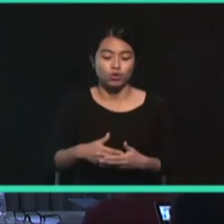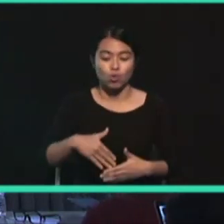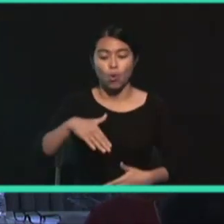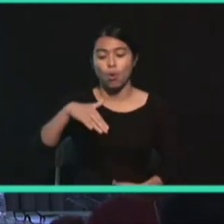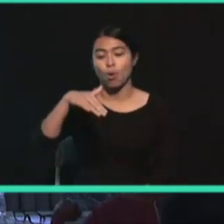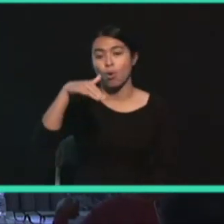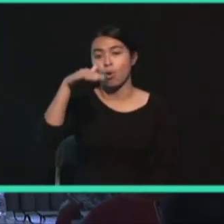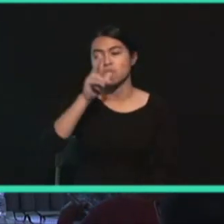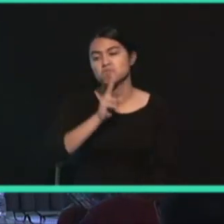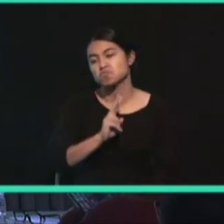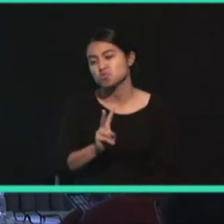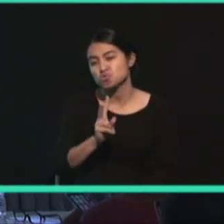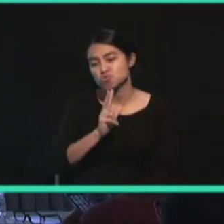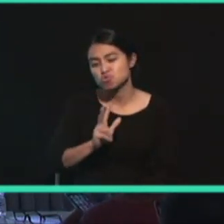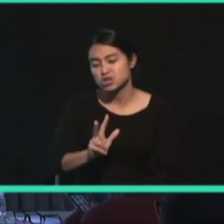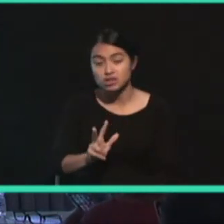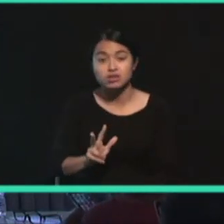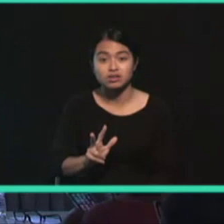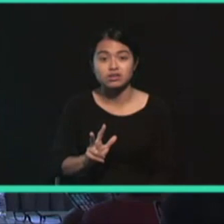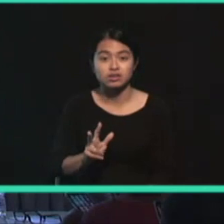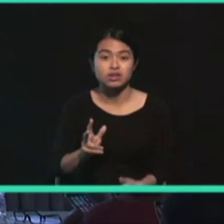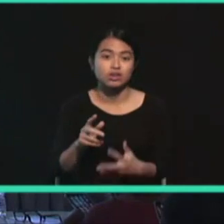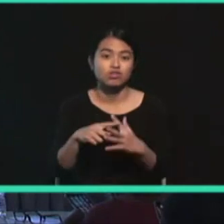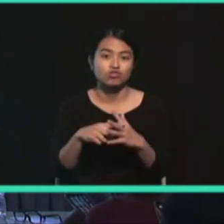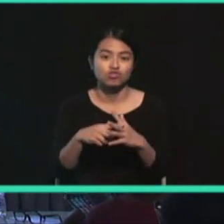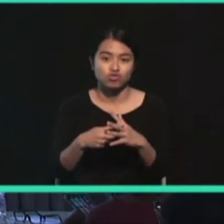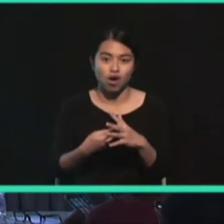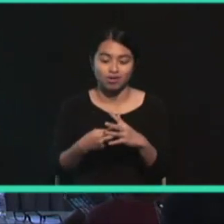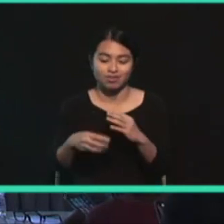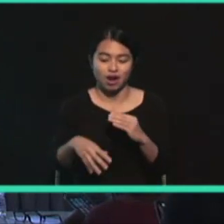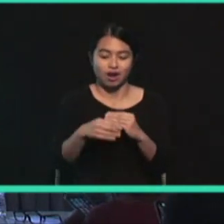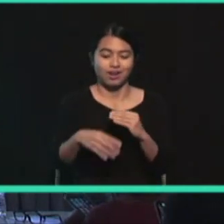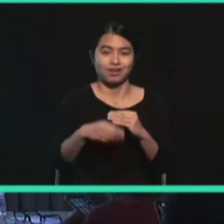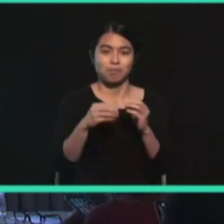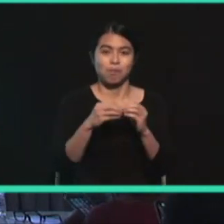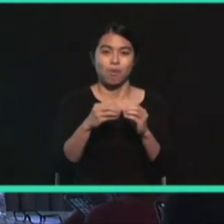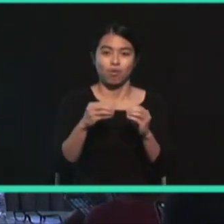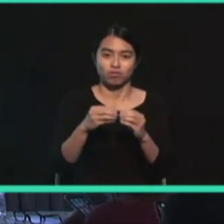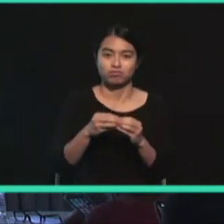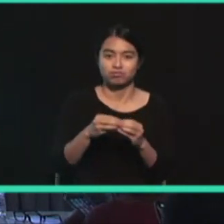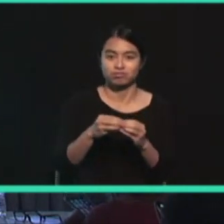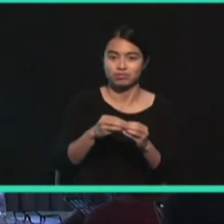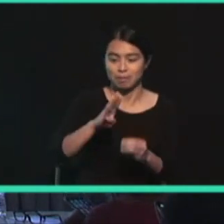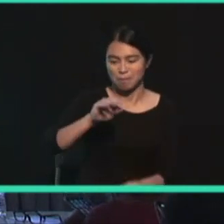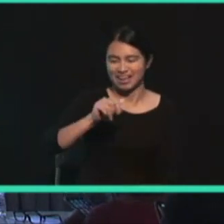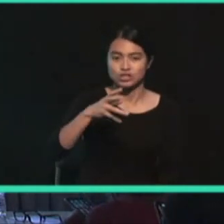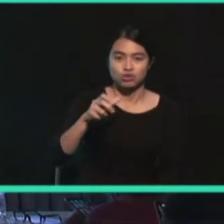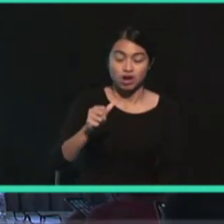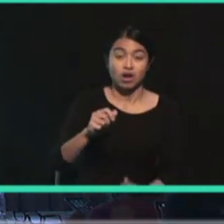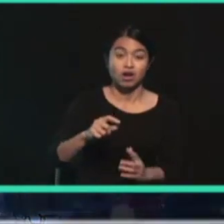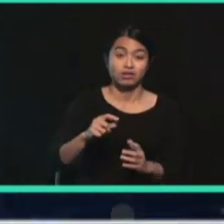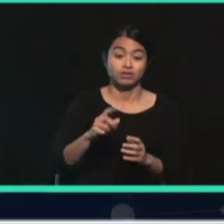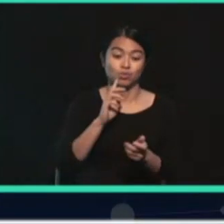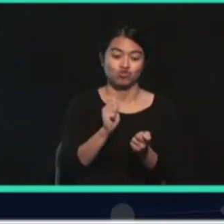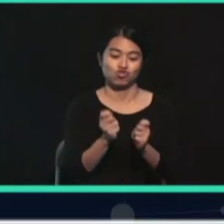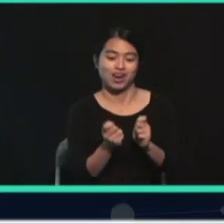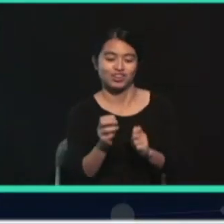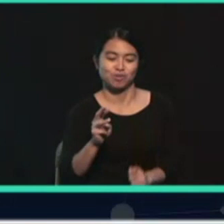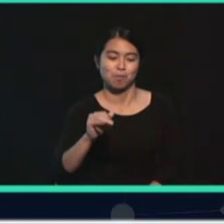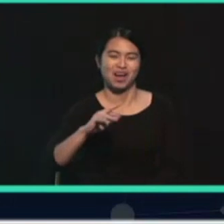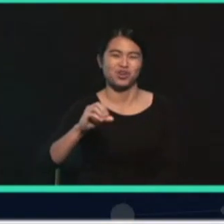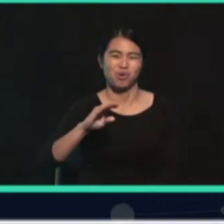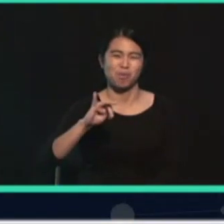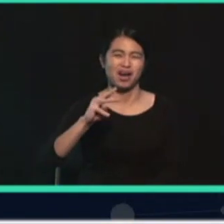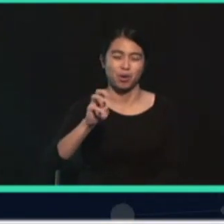2 years, you get introduction of solid food, and this, of course, changes your microbiome. And then you go into puberty, you have